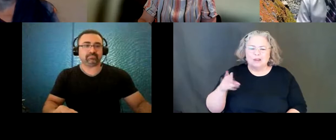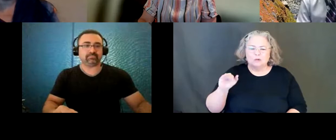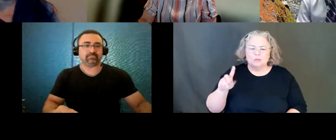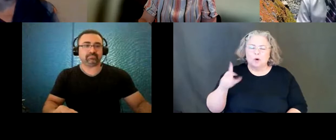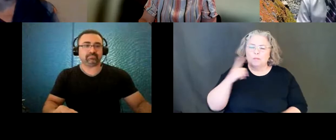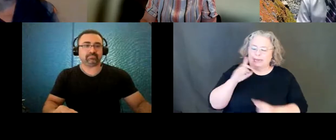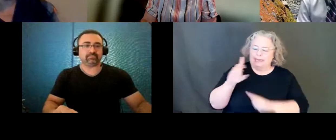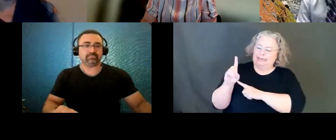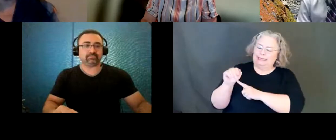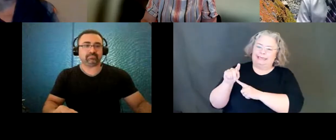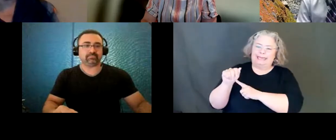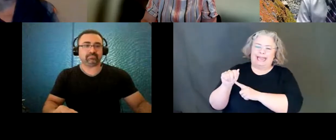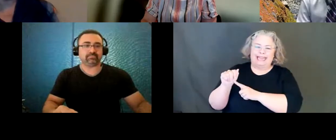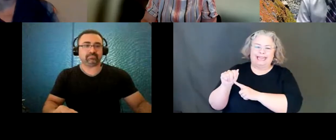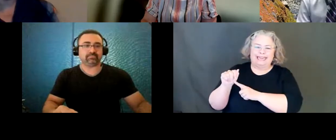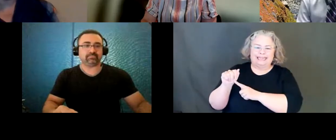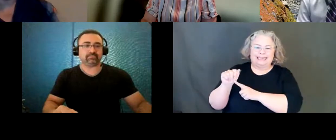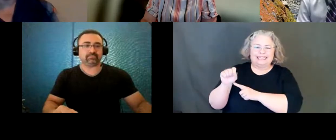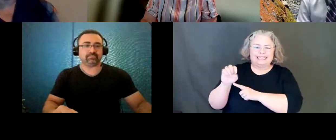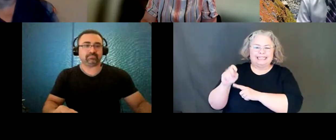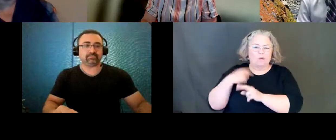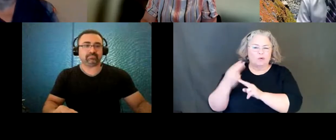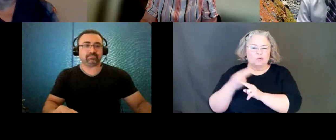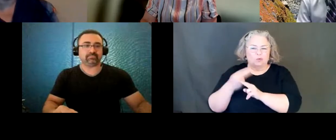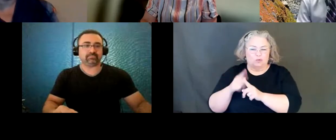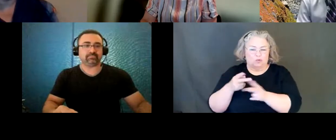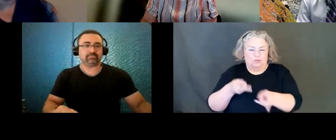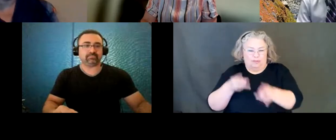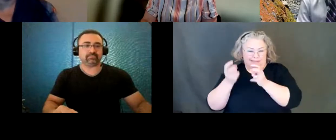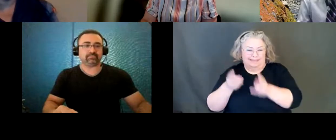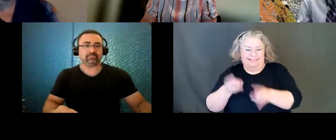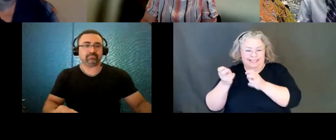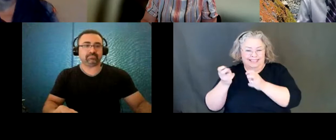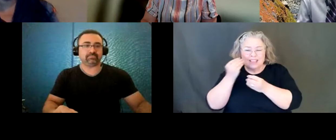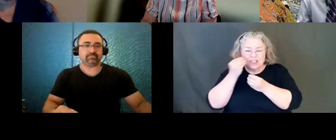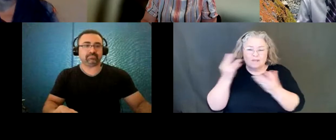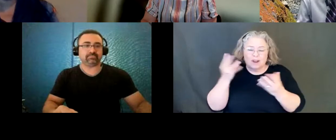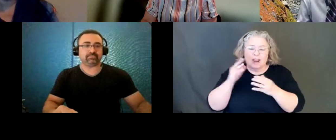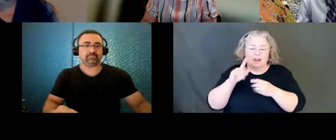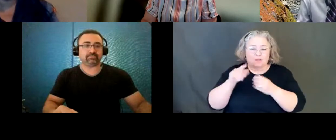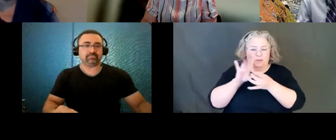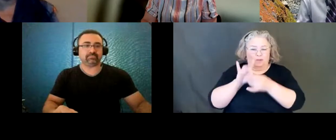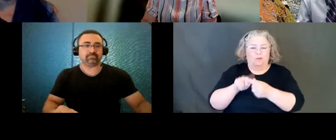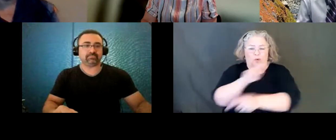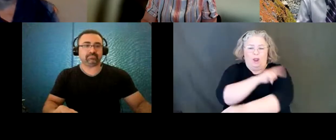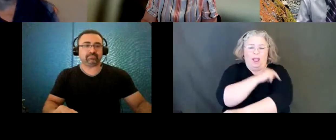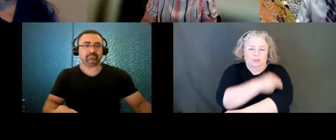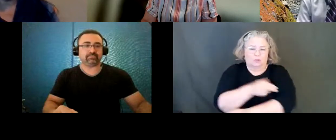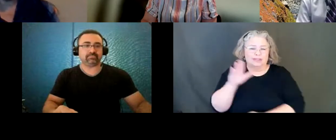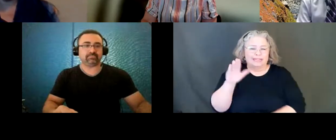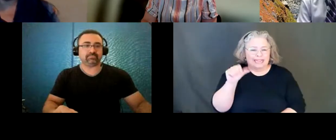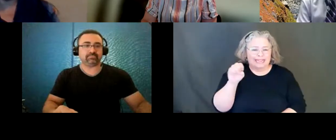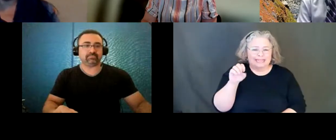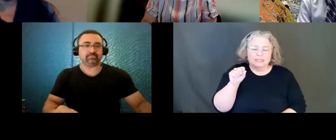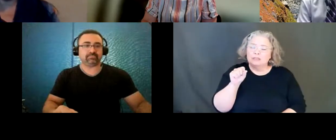data set that we use to be able to get the information on hospital cases does